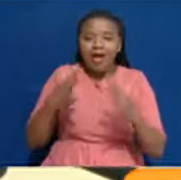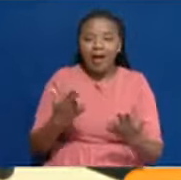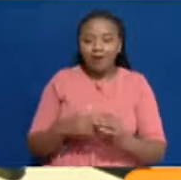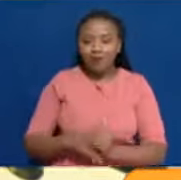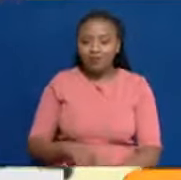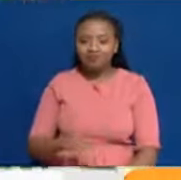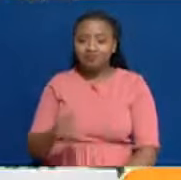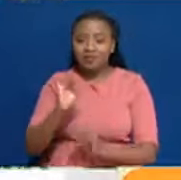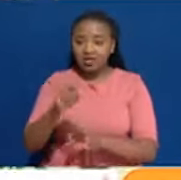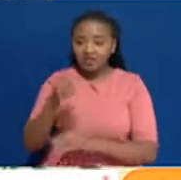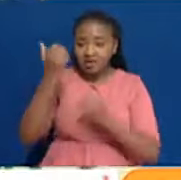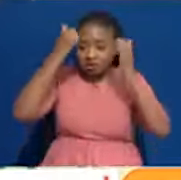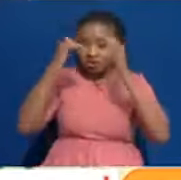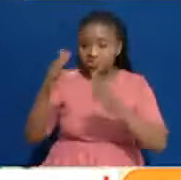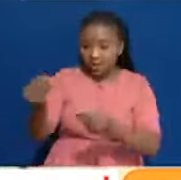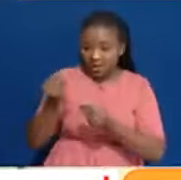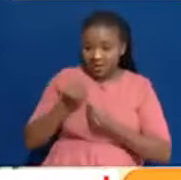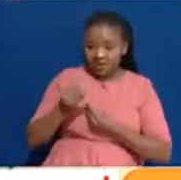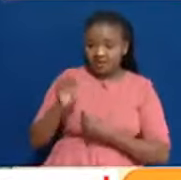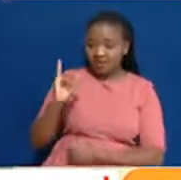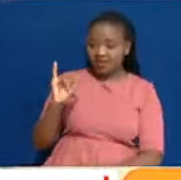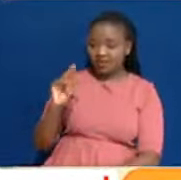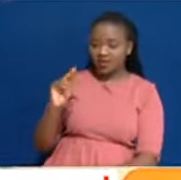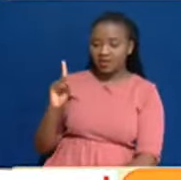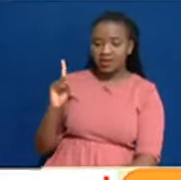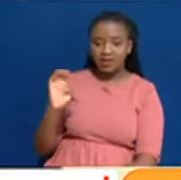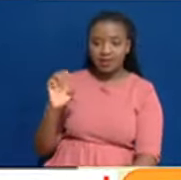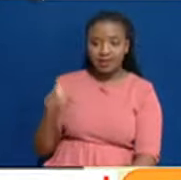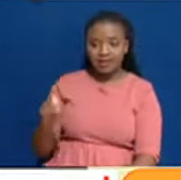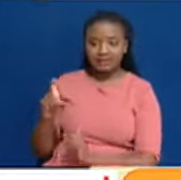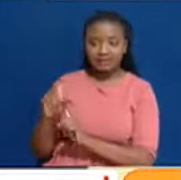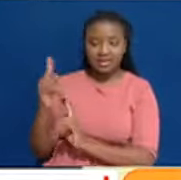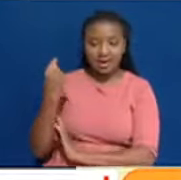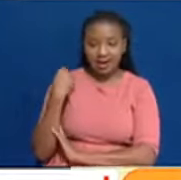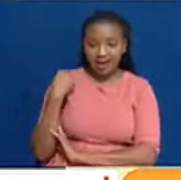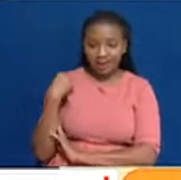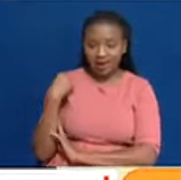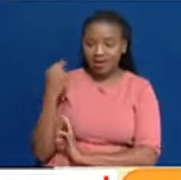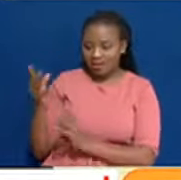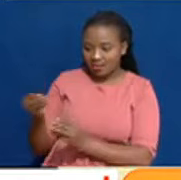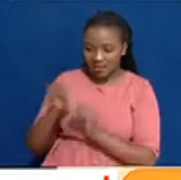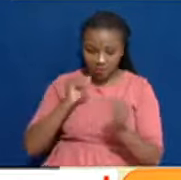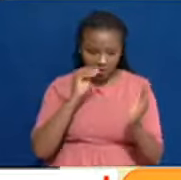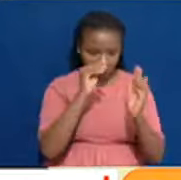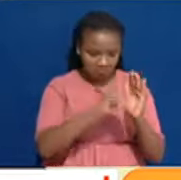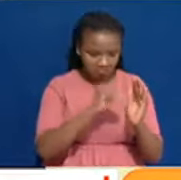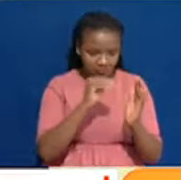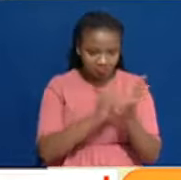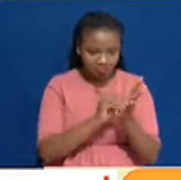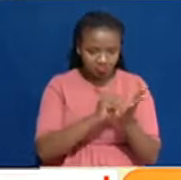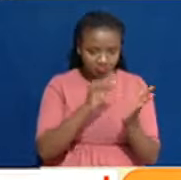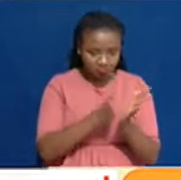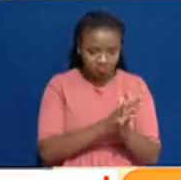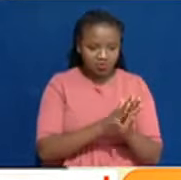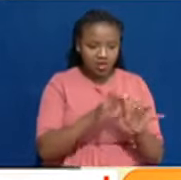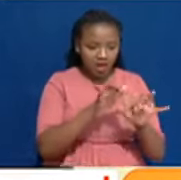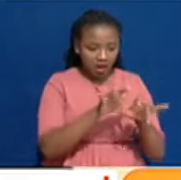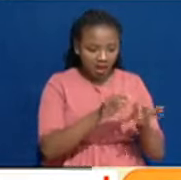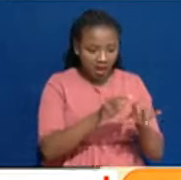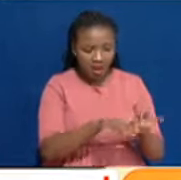the indexed number, of course, the system is able to pick all the information that they have declared